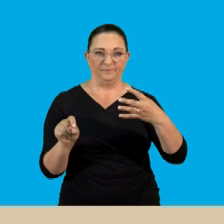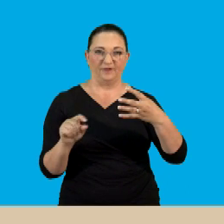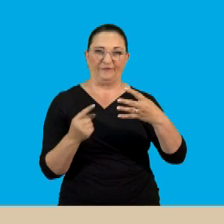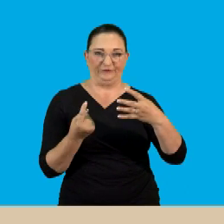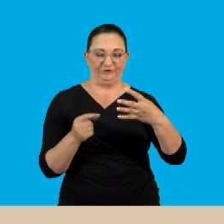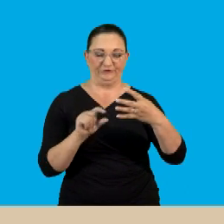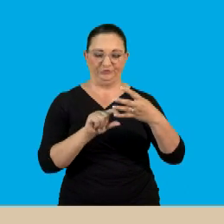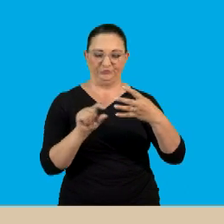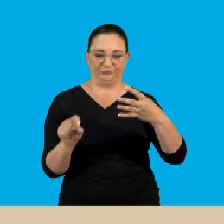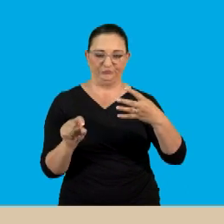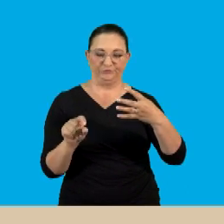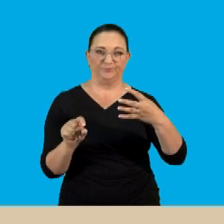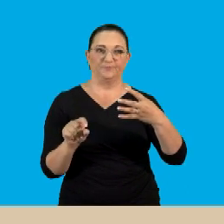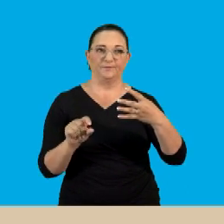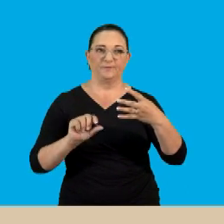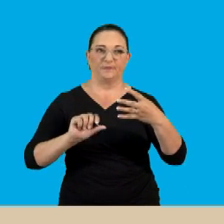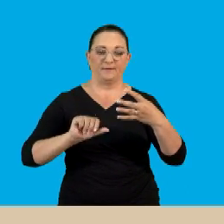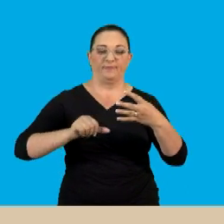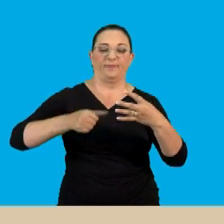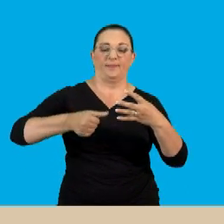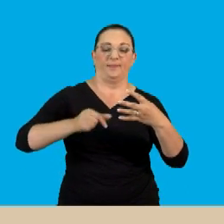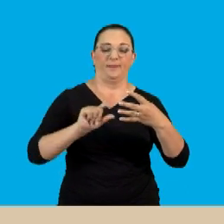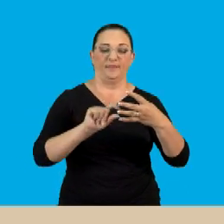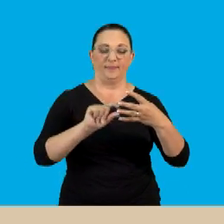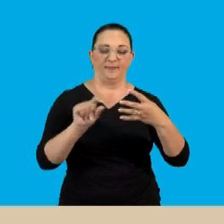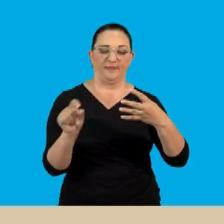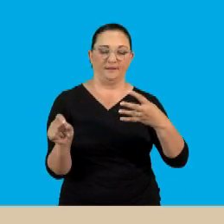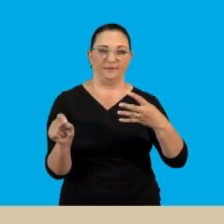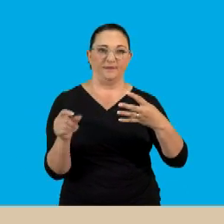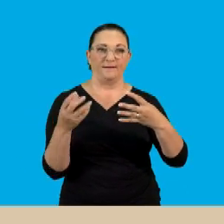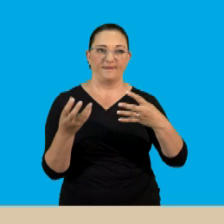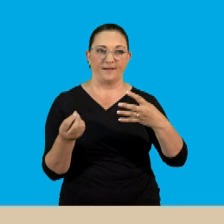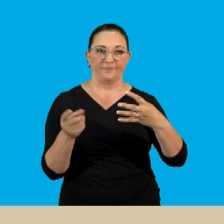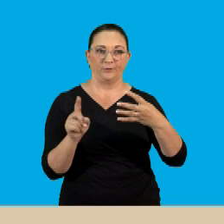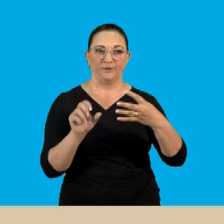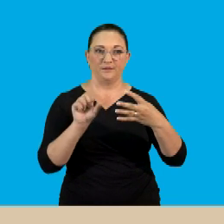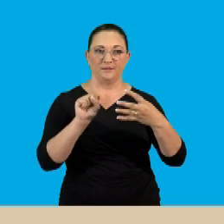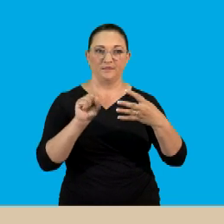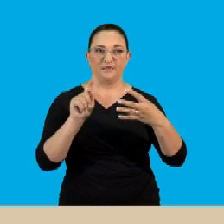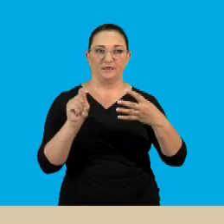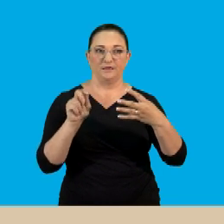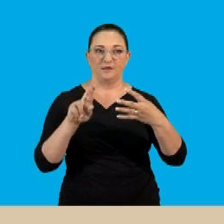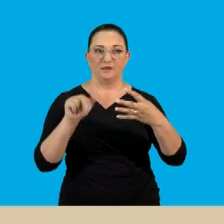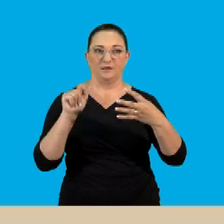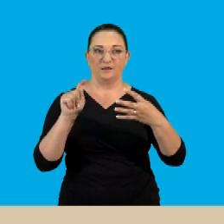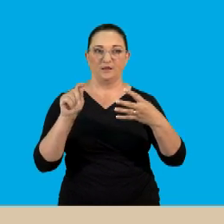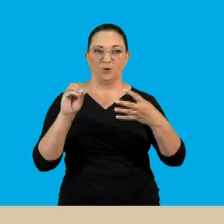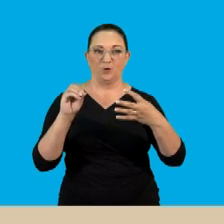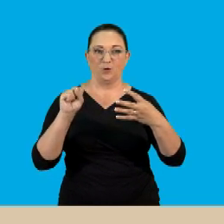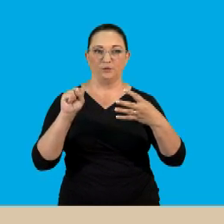That is our first layer. Right above the troposphere, we have our